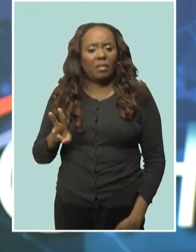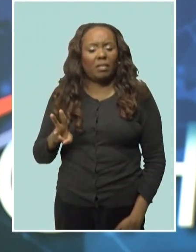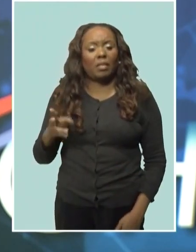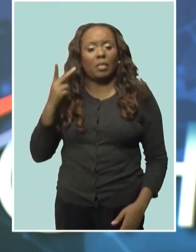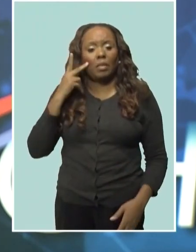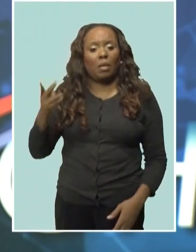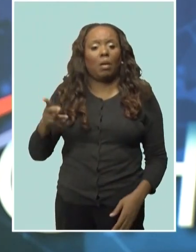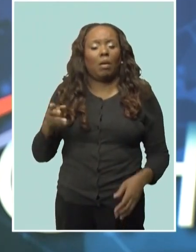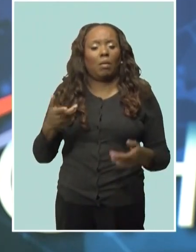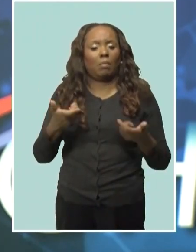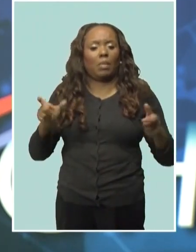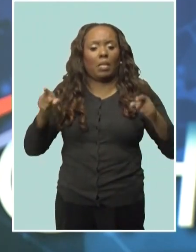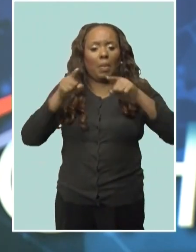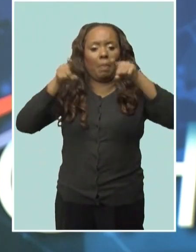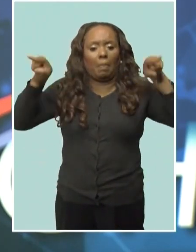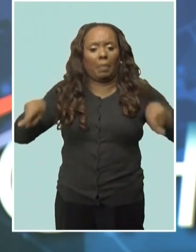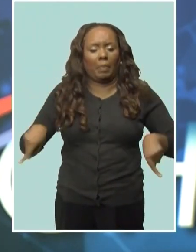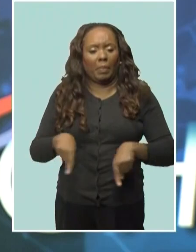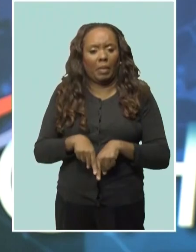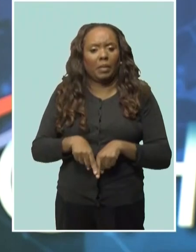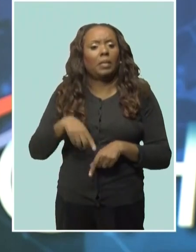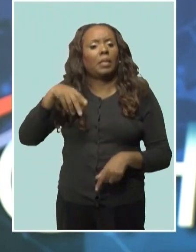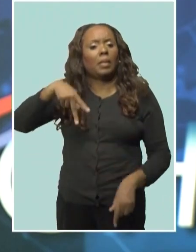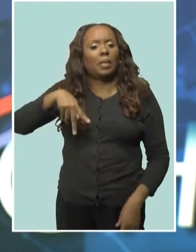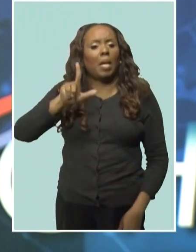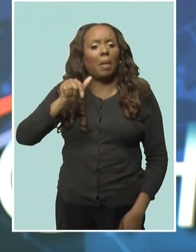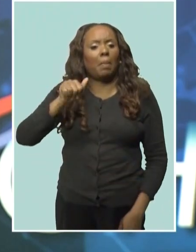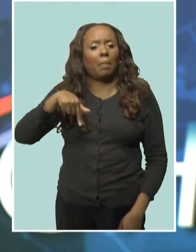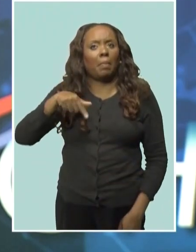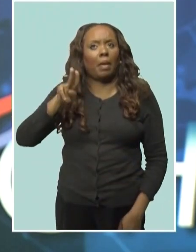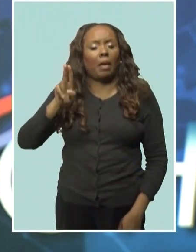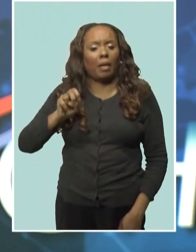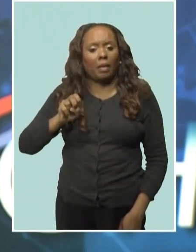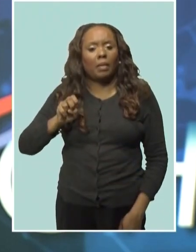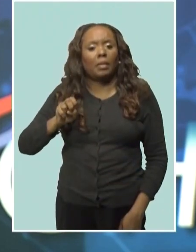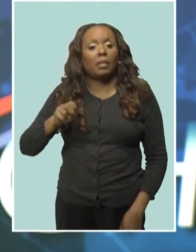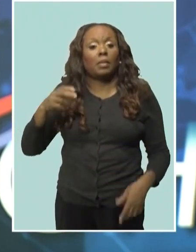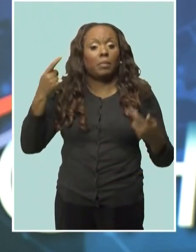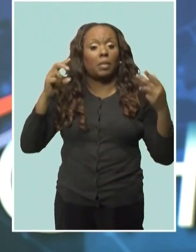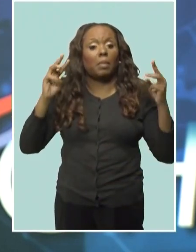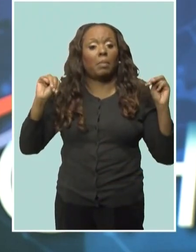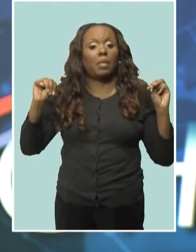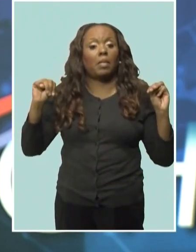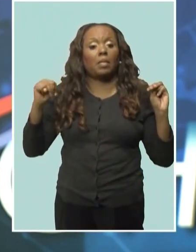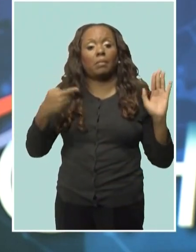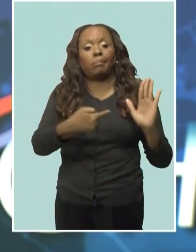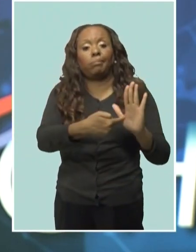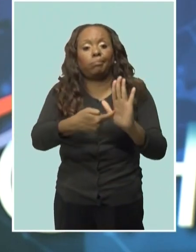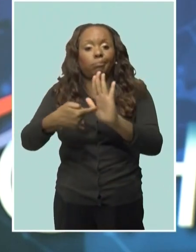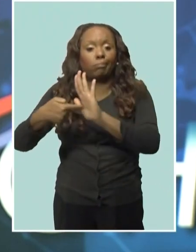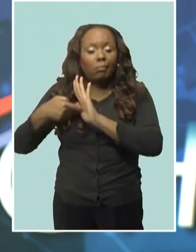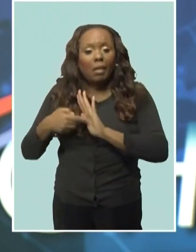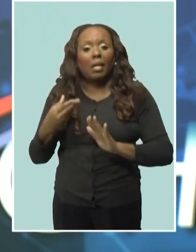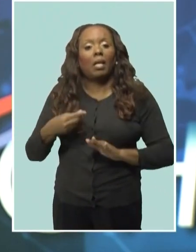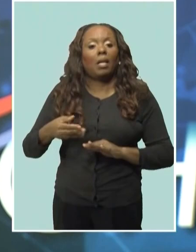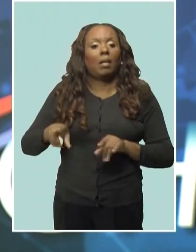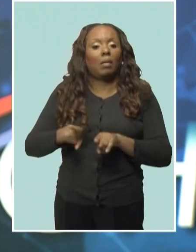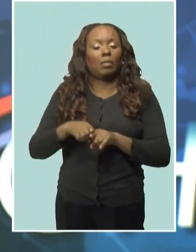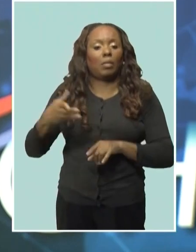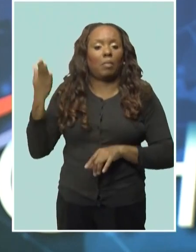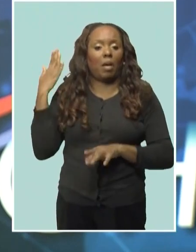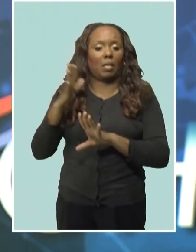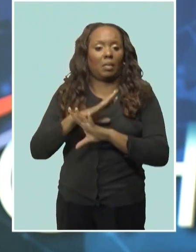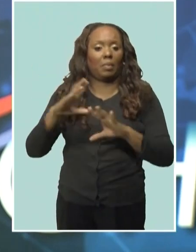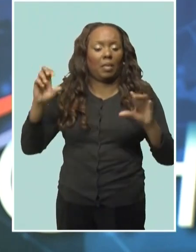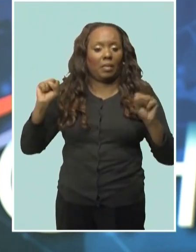of a plaque at the Bay Street Esplanade by Prime Minister Mia Amor Motley and the former president of Liberia, Ellen Johnson